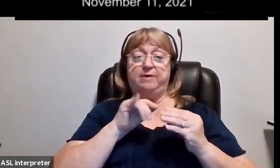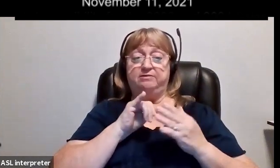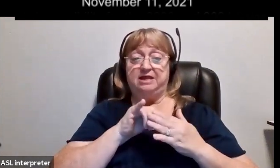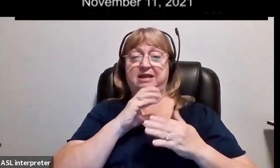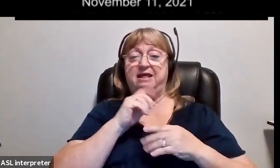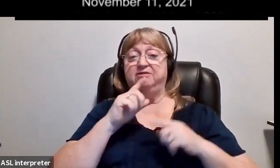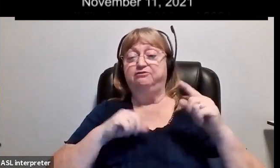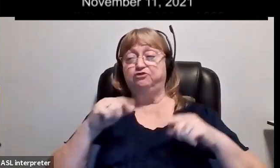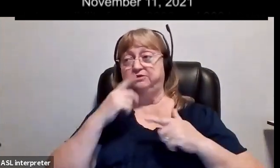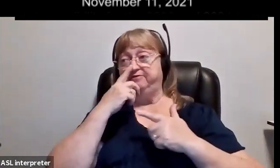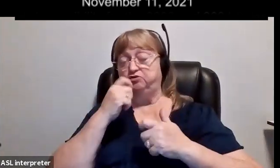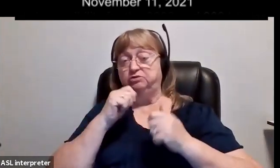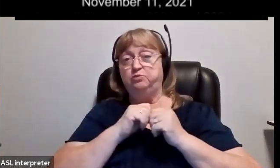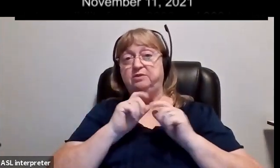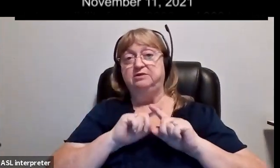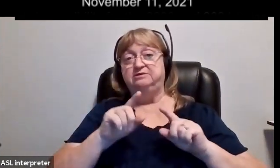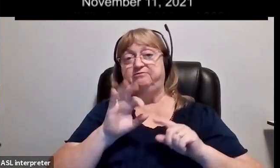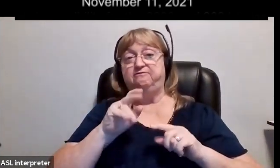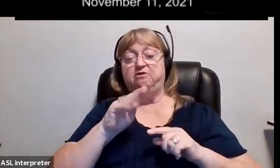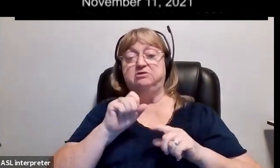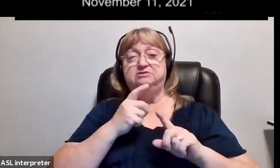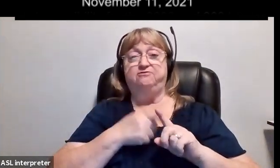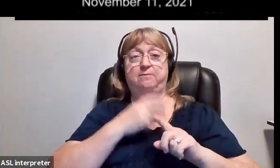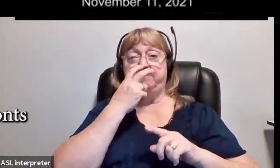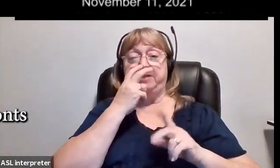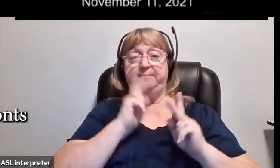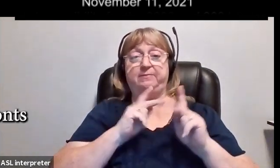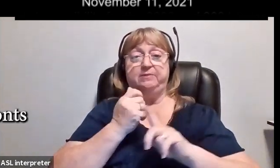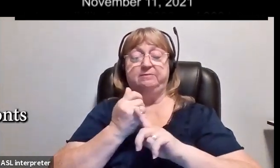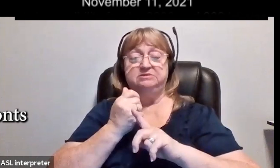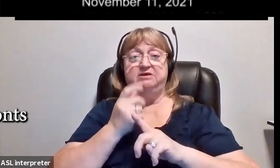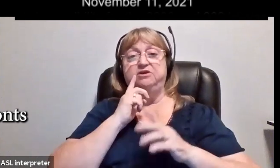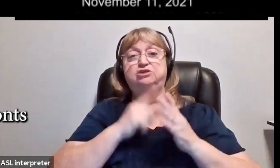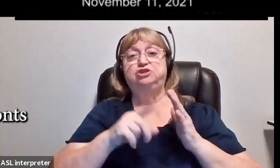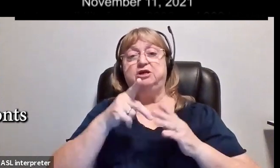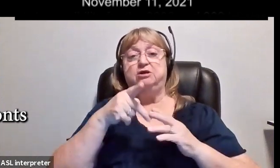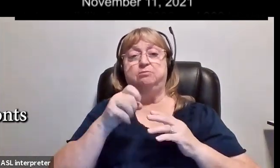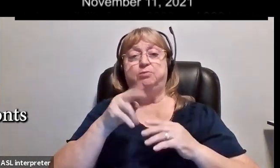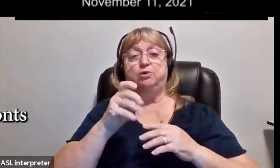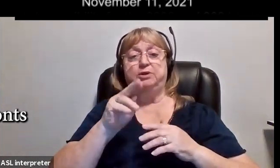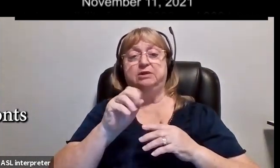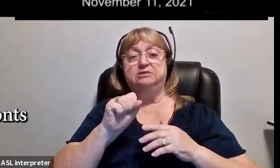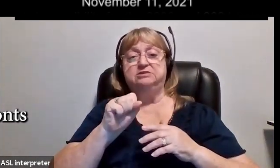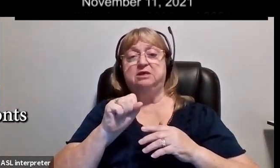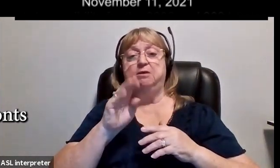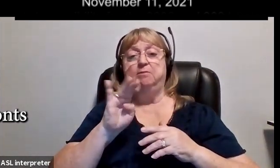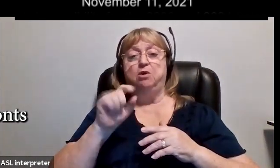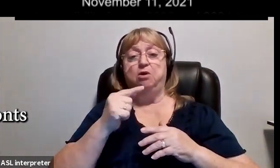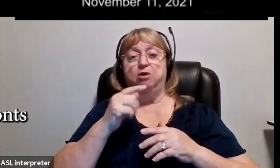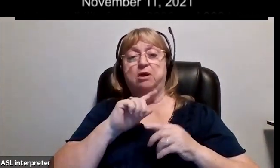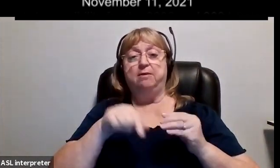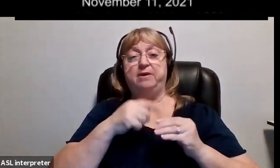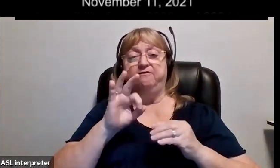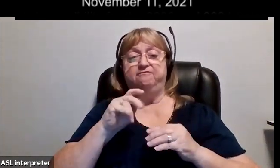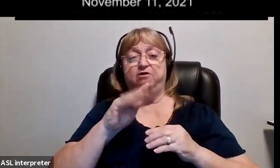interests with different fonts from blind people themselves, check out the Perkins blog about fonts that is listed in this